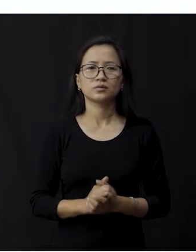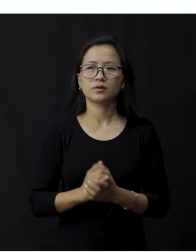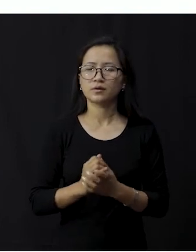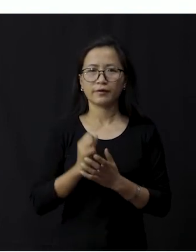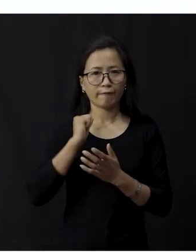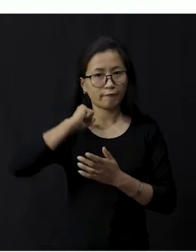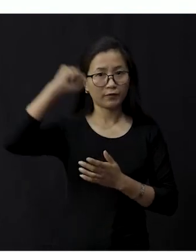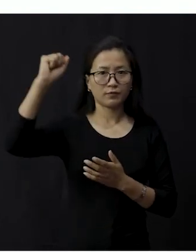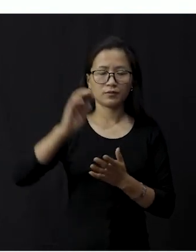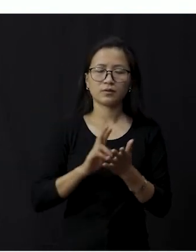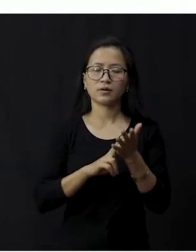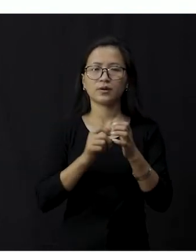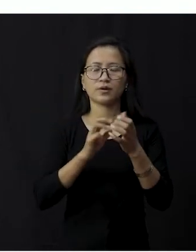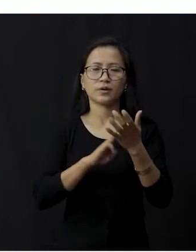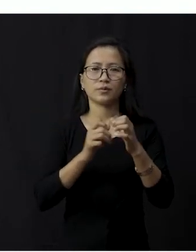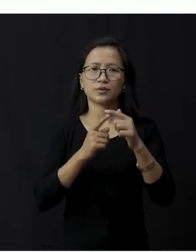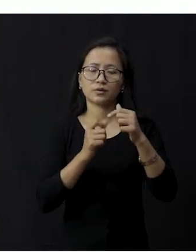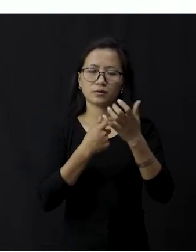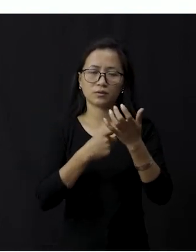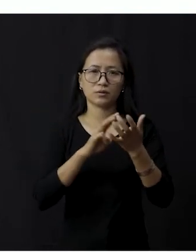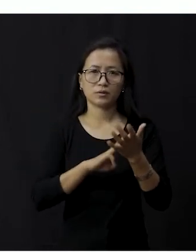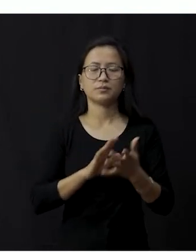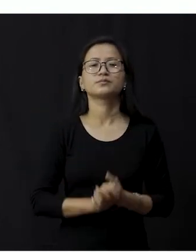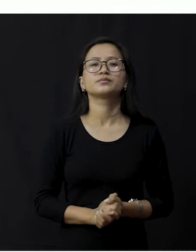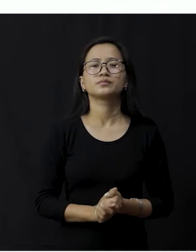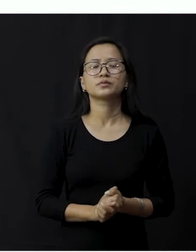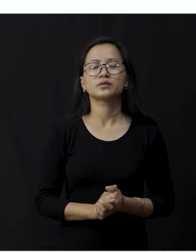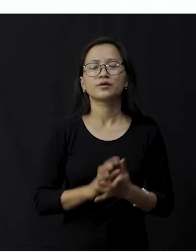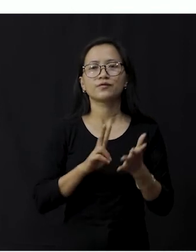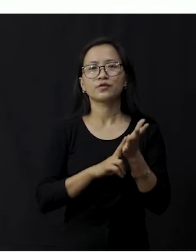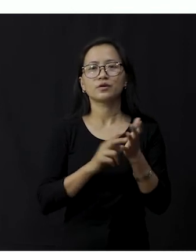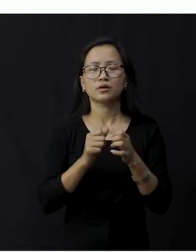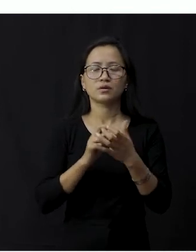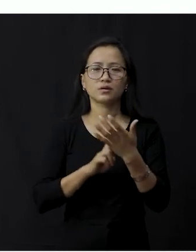Vande Mataram. Vande Mataram. Spelling